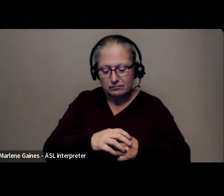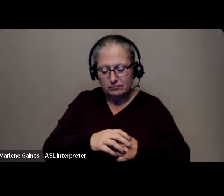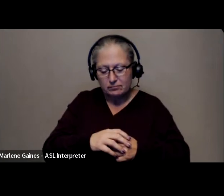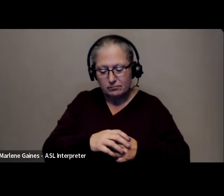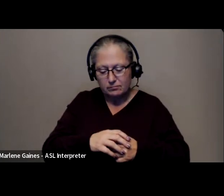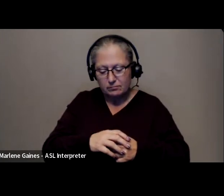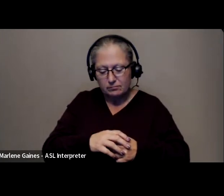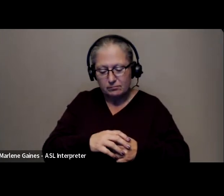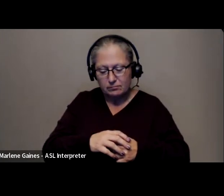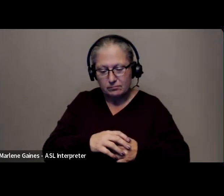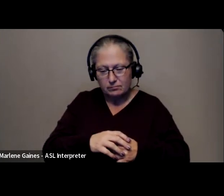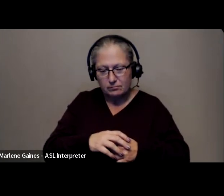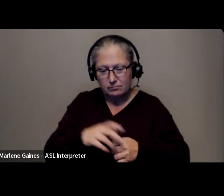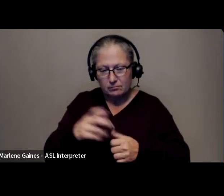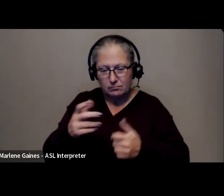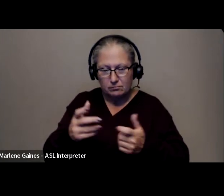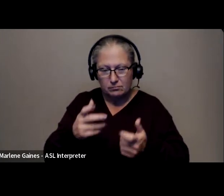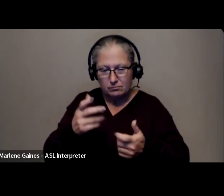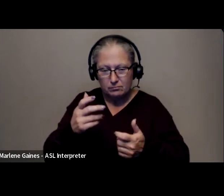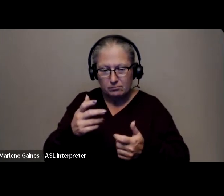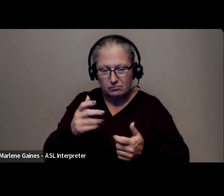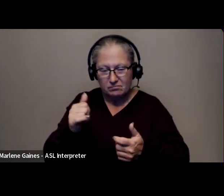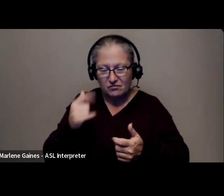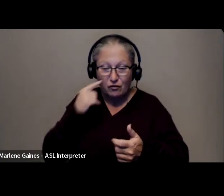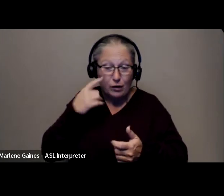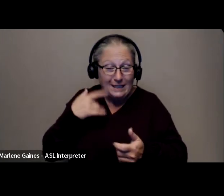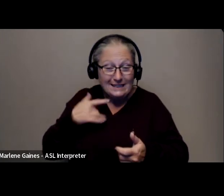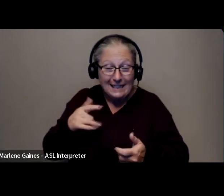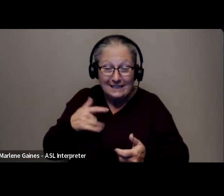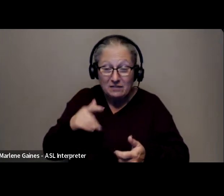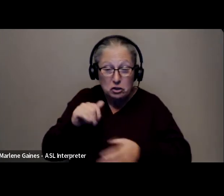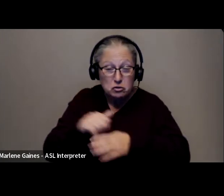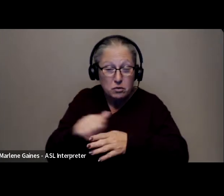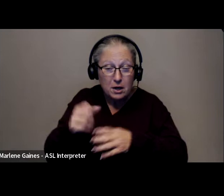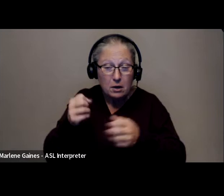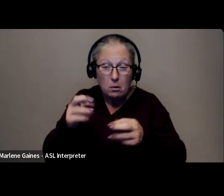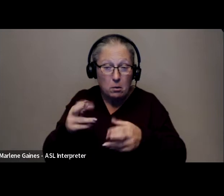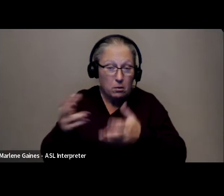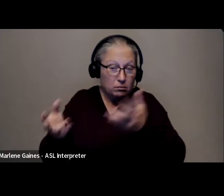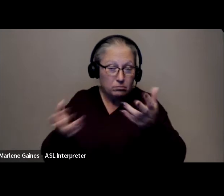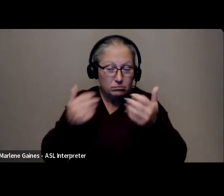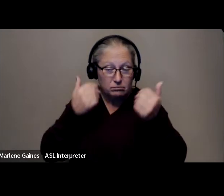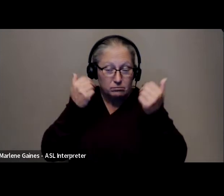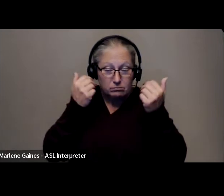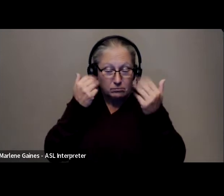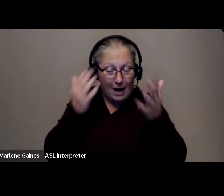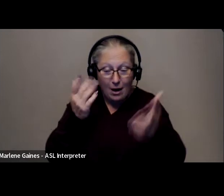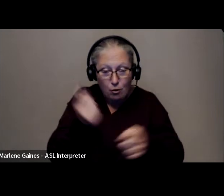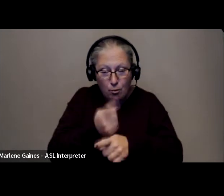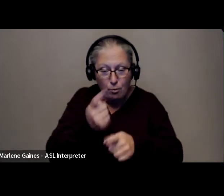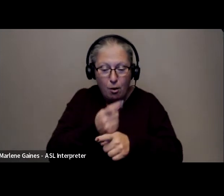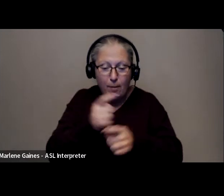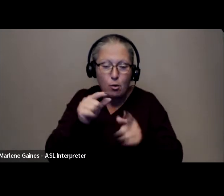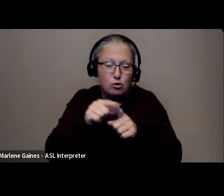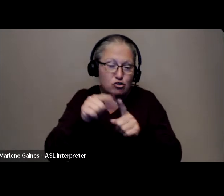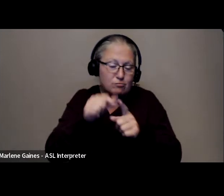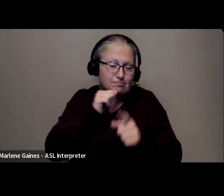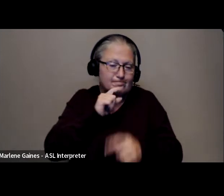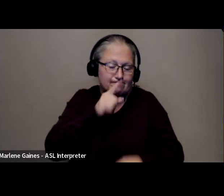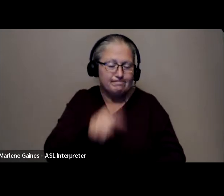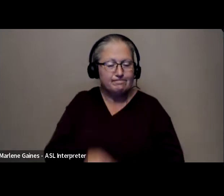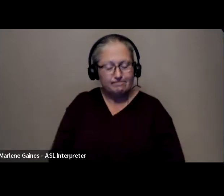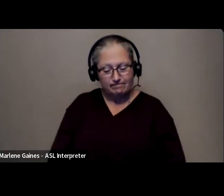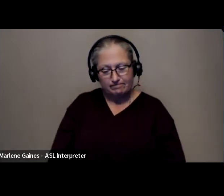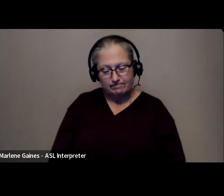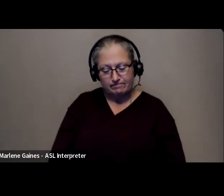of, I don't know, sensitivity training, or I don't know what the proper terms are. Yeah,